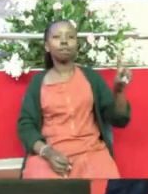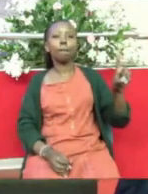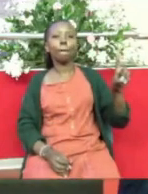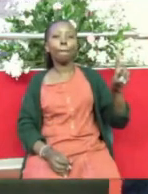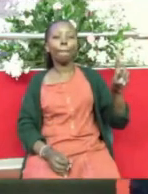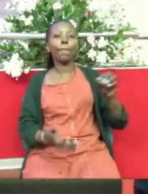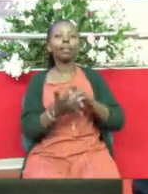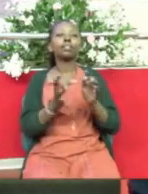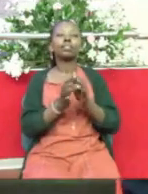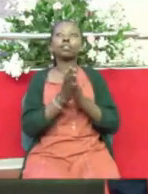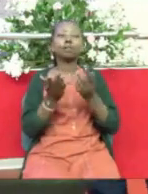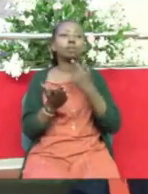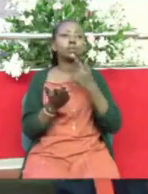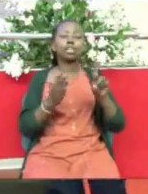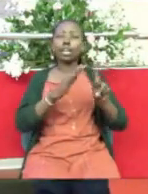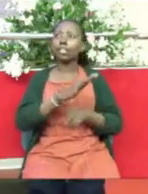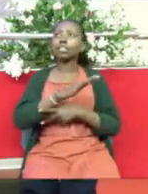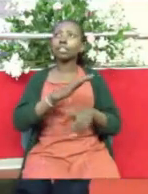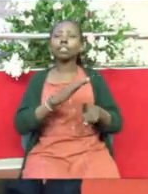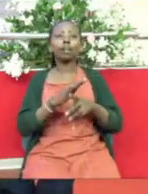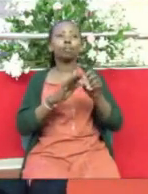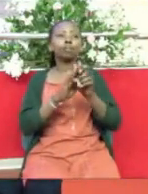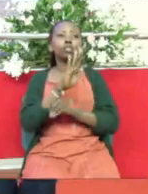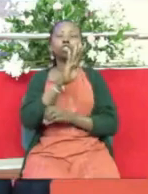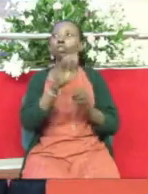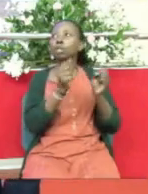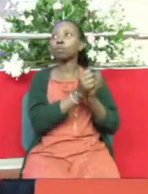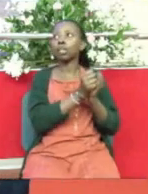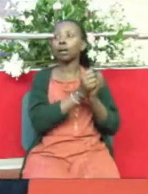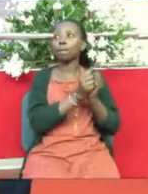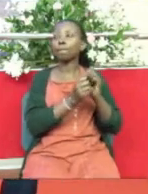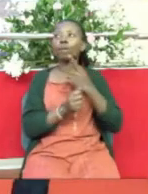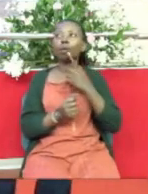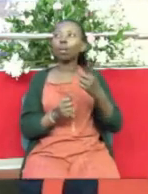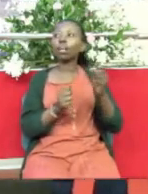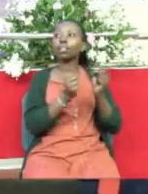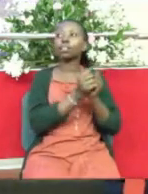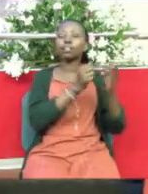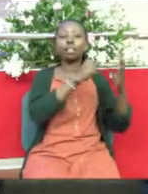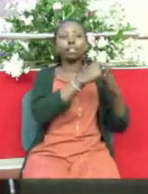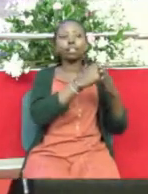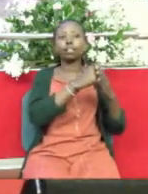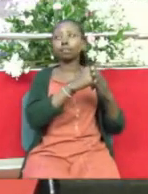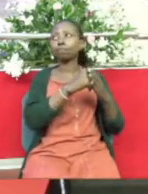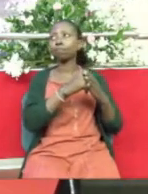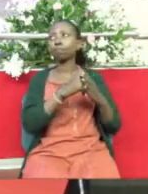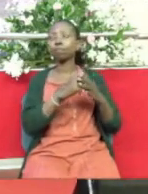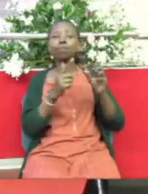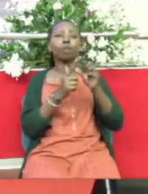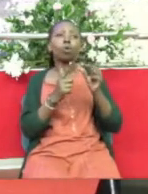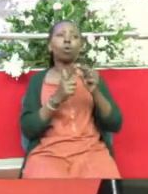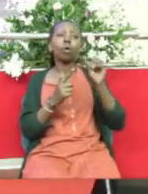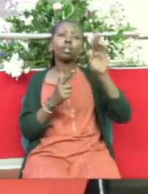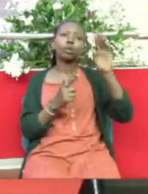The Bible says in Psalms 119, verse 11b, Zaburi 11, mstari 11, thy word have I hid in my heart